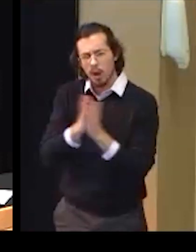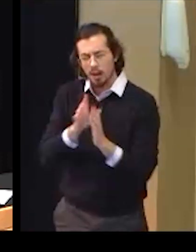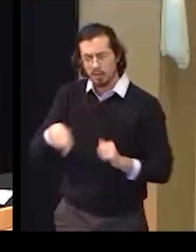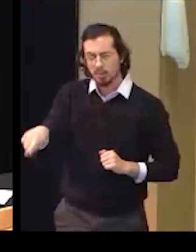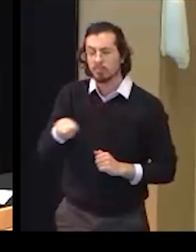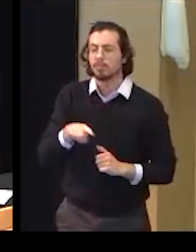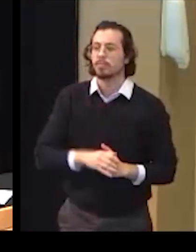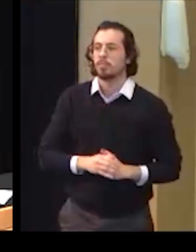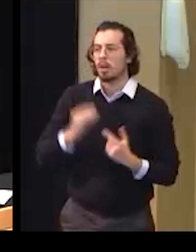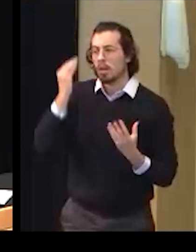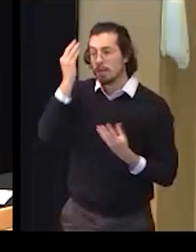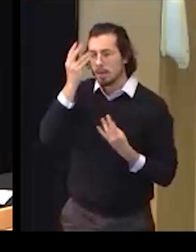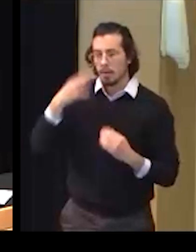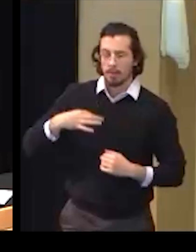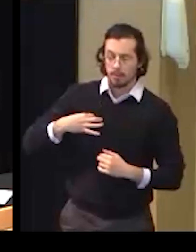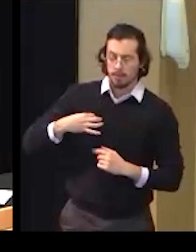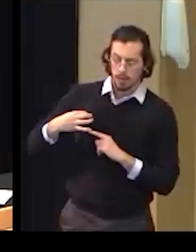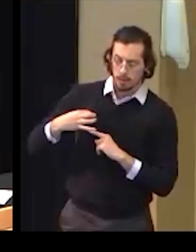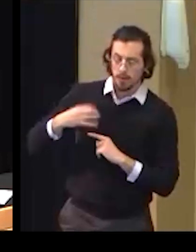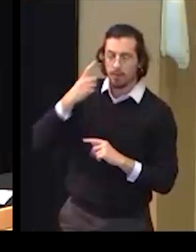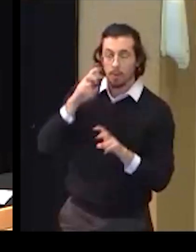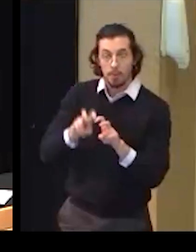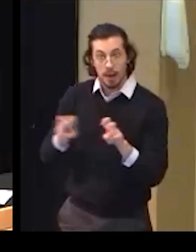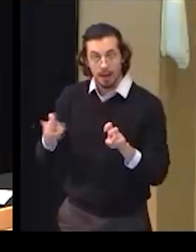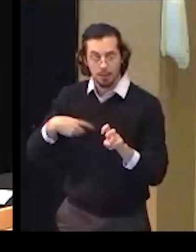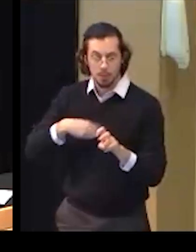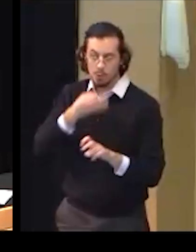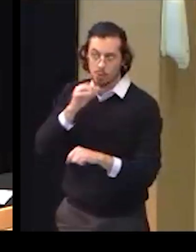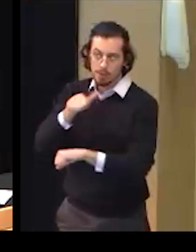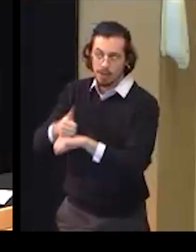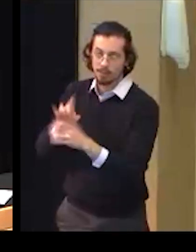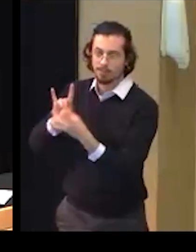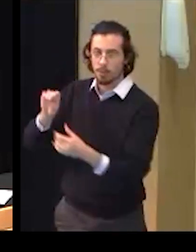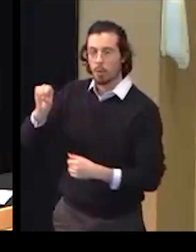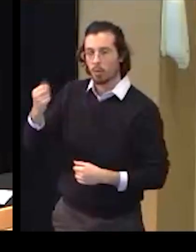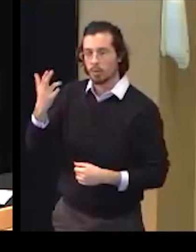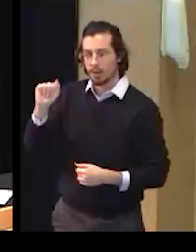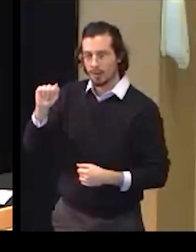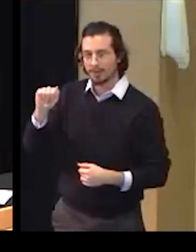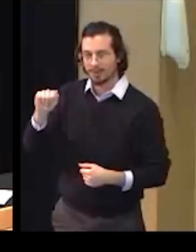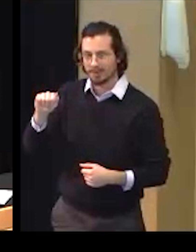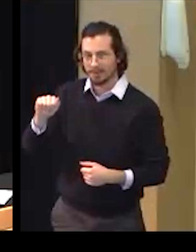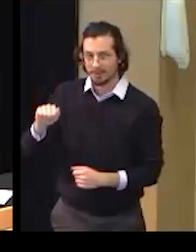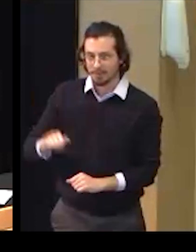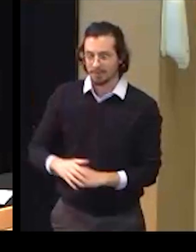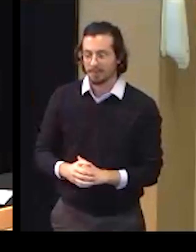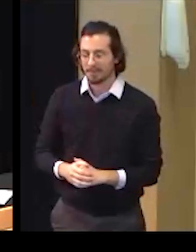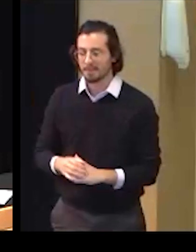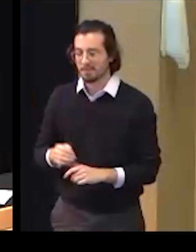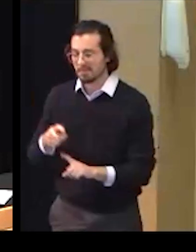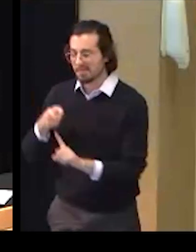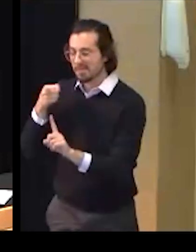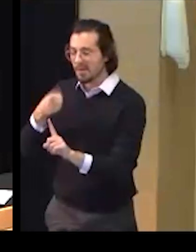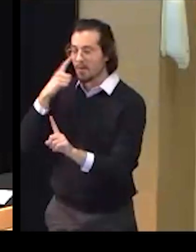consider volunteering for a panel that's being put together for OSHA for the development of a healthcare